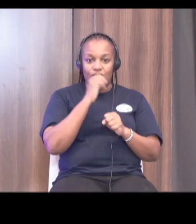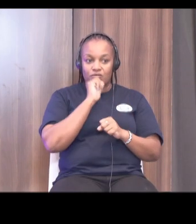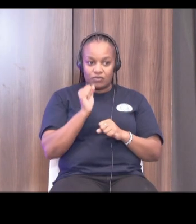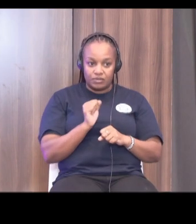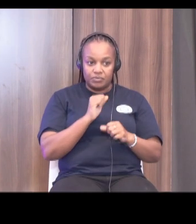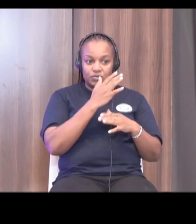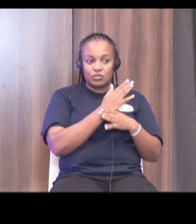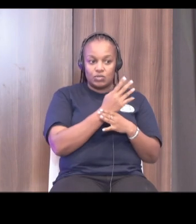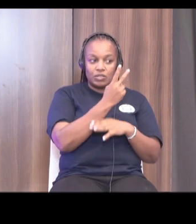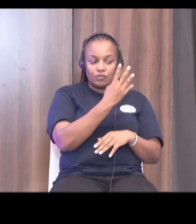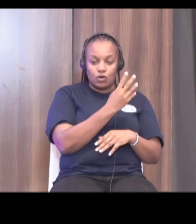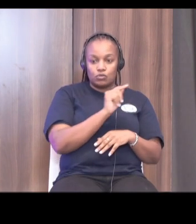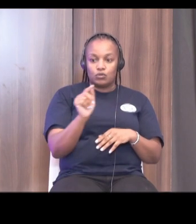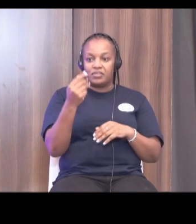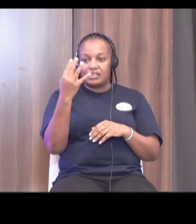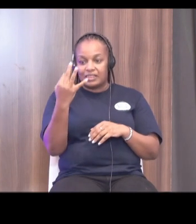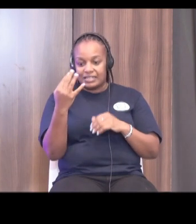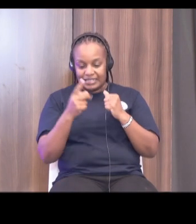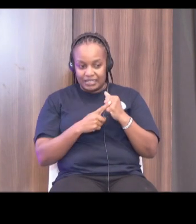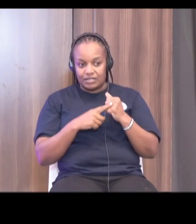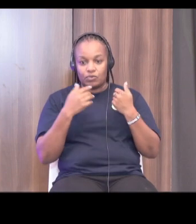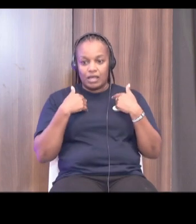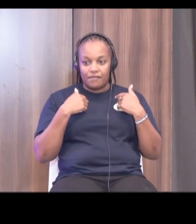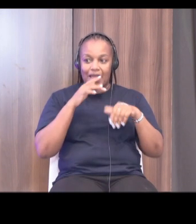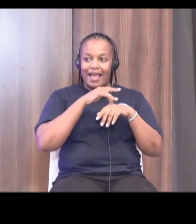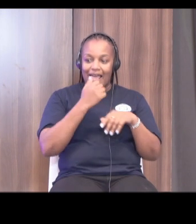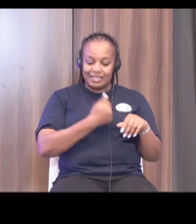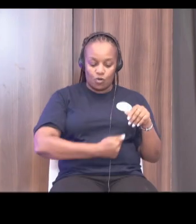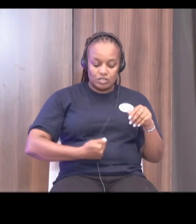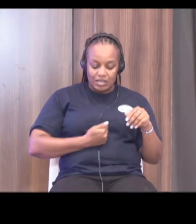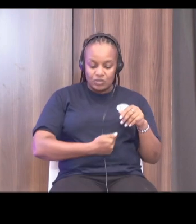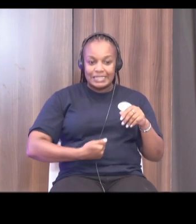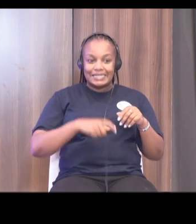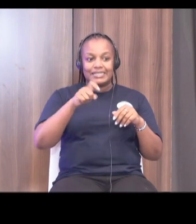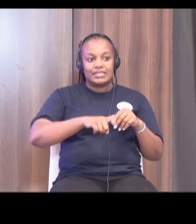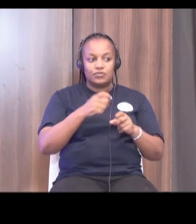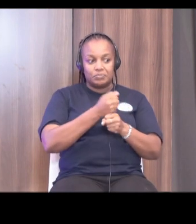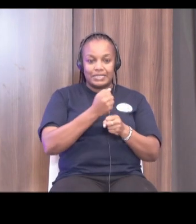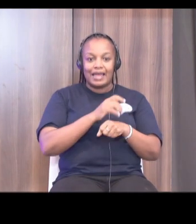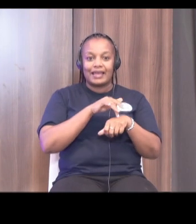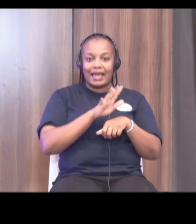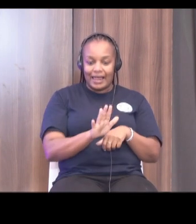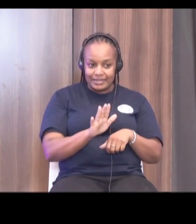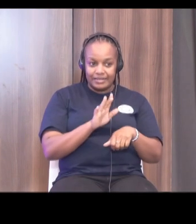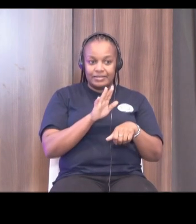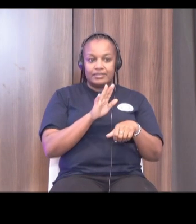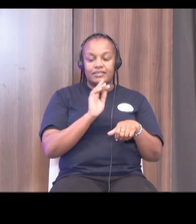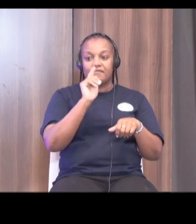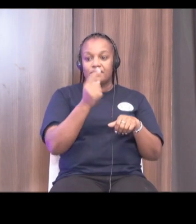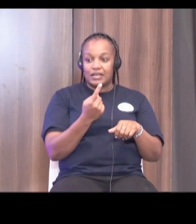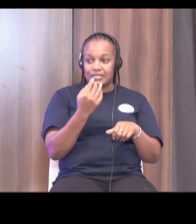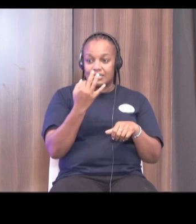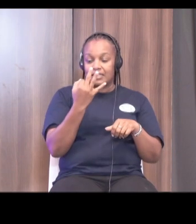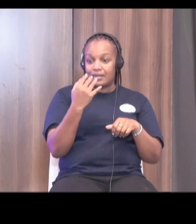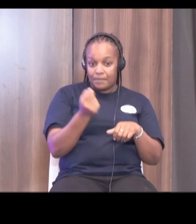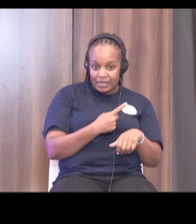gestational age. We have early dating ultrasounds that need to be performed in the first or early second trimester, and they need to be able